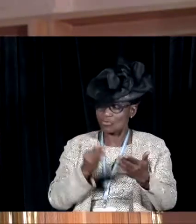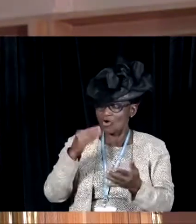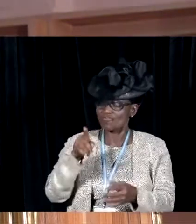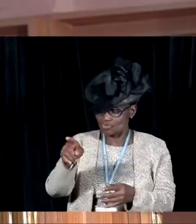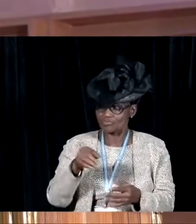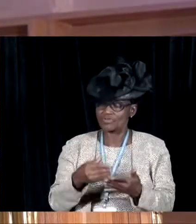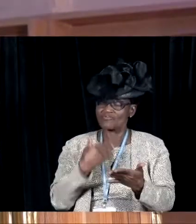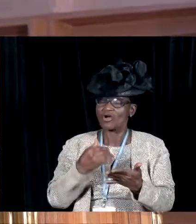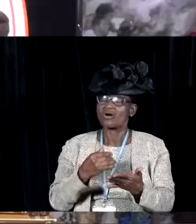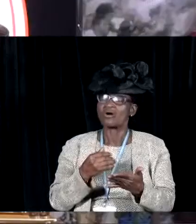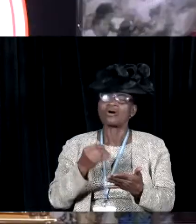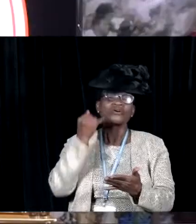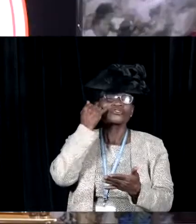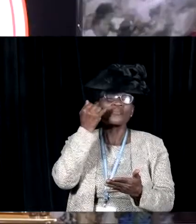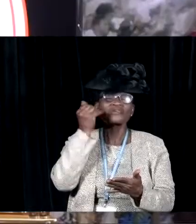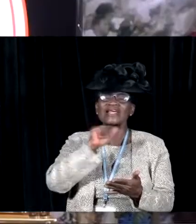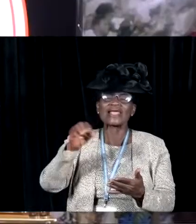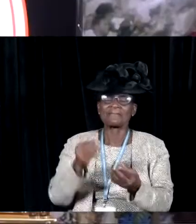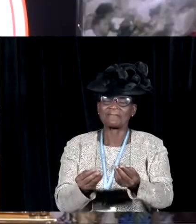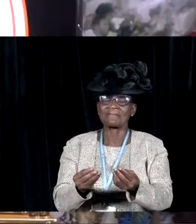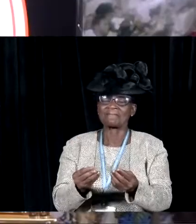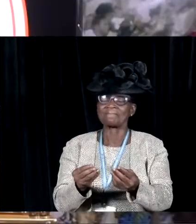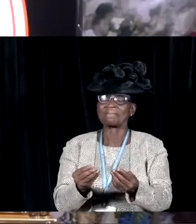a very good piece of land,